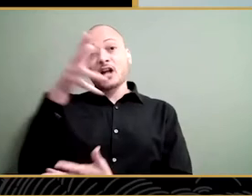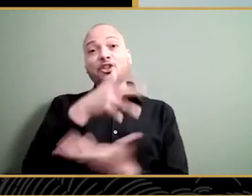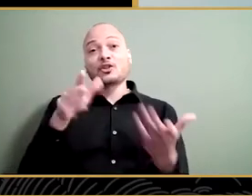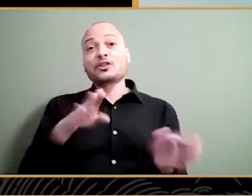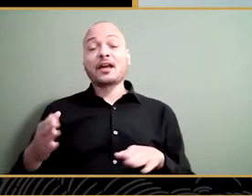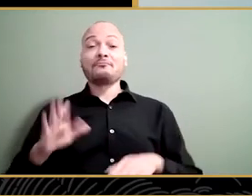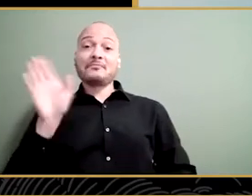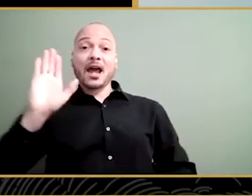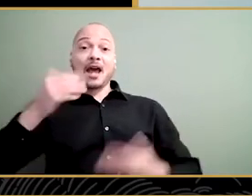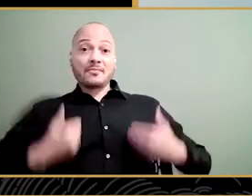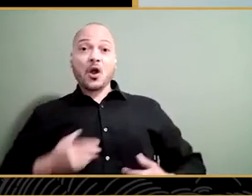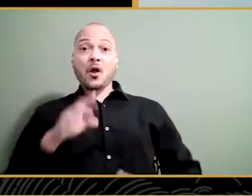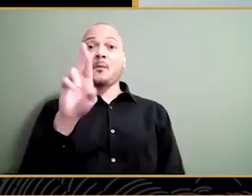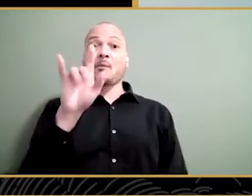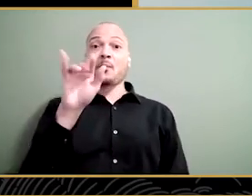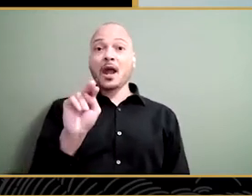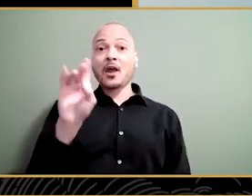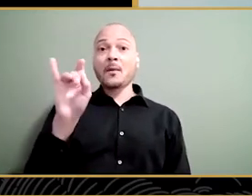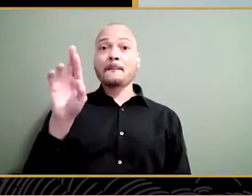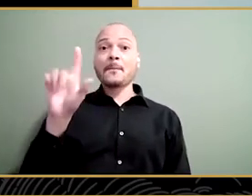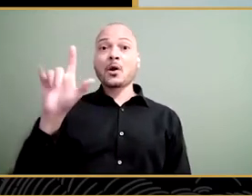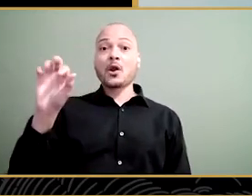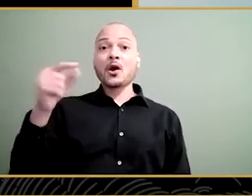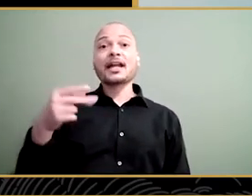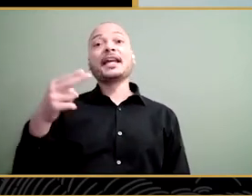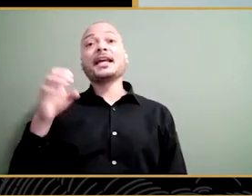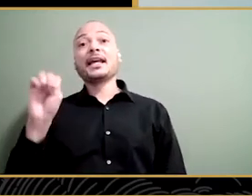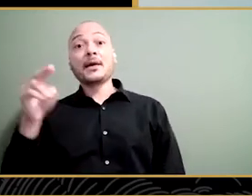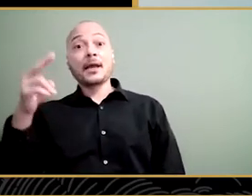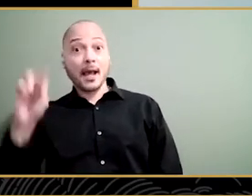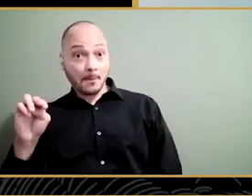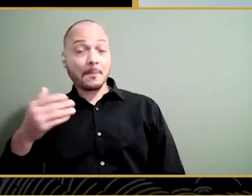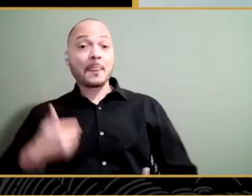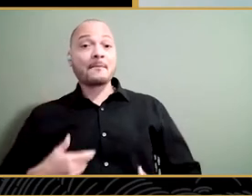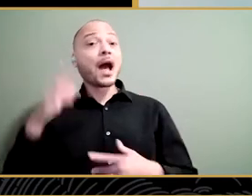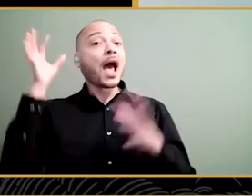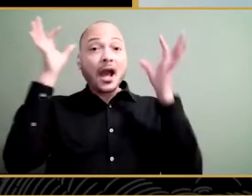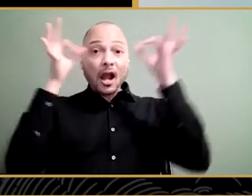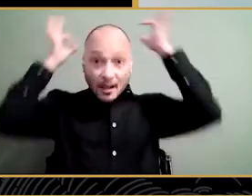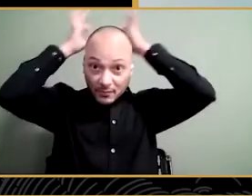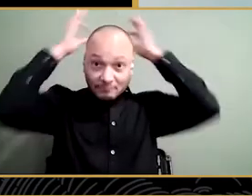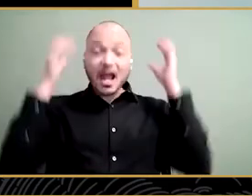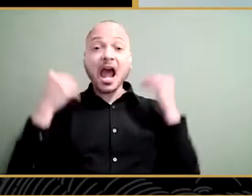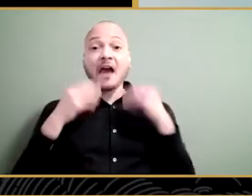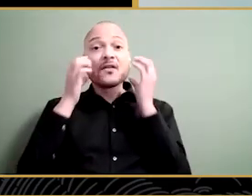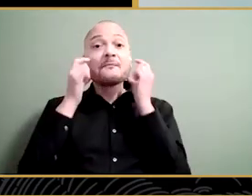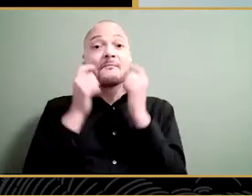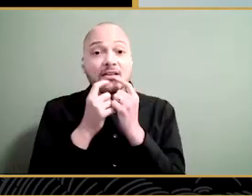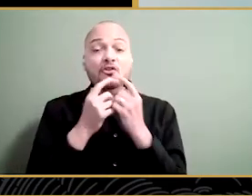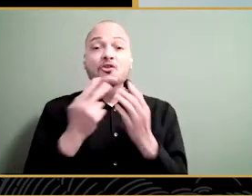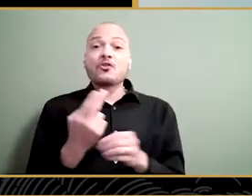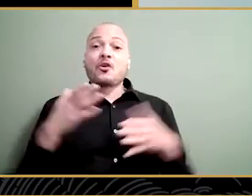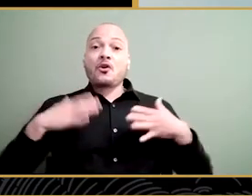Birdlong. I'm a black cisgender male, he, pronouns. My hair is up in twists. I have a beard, wearing a gray t-shirt